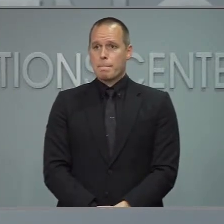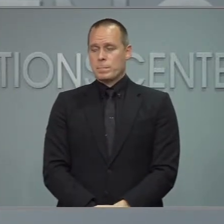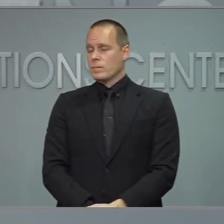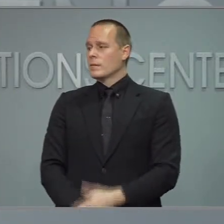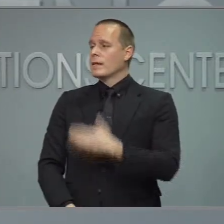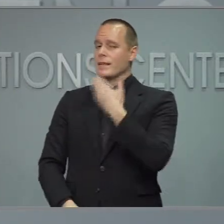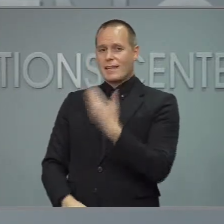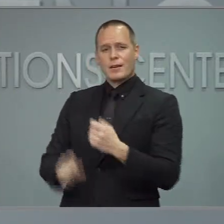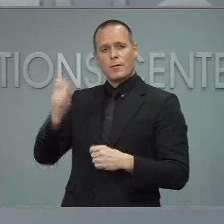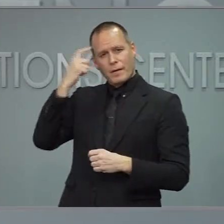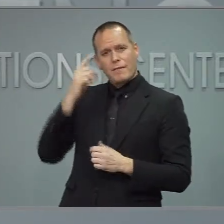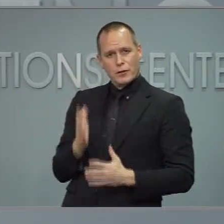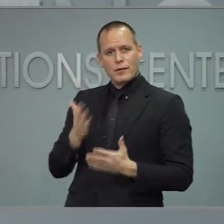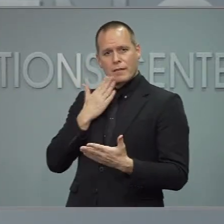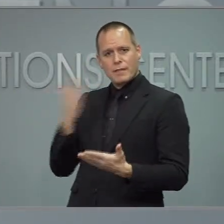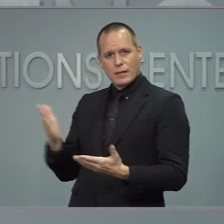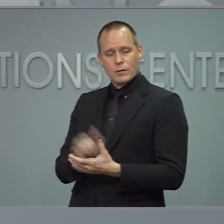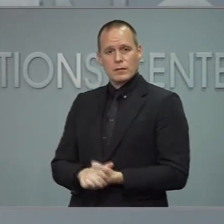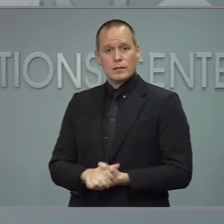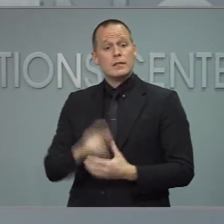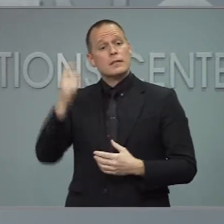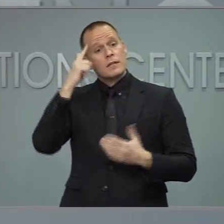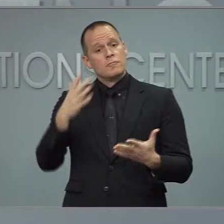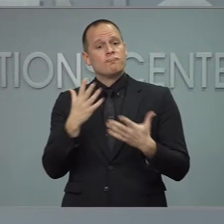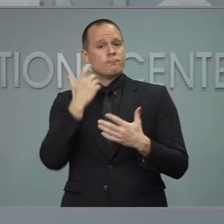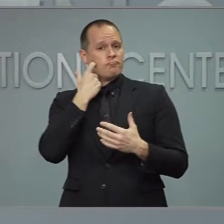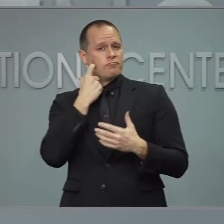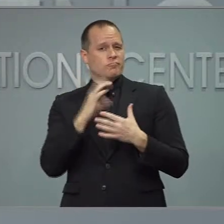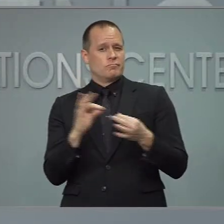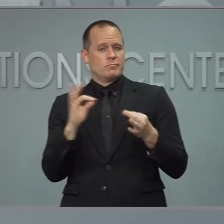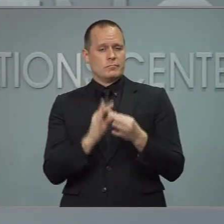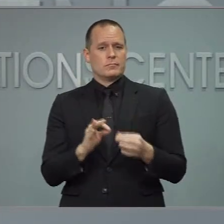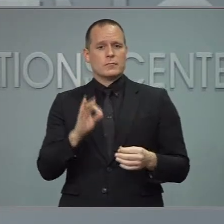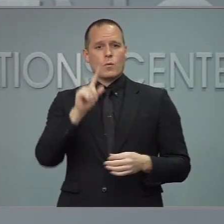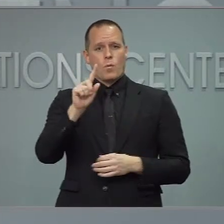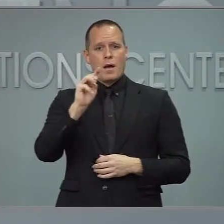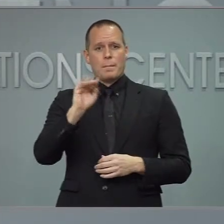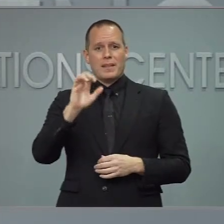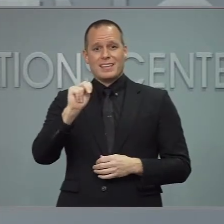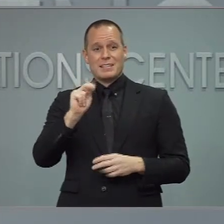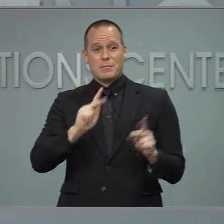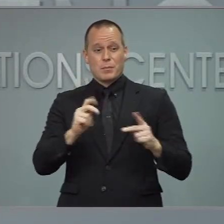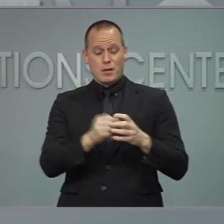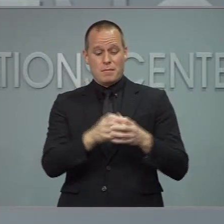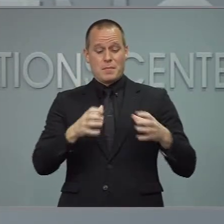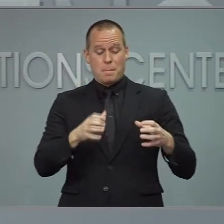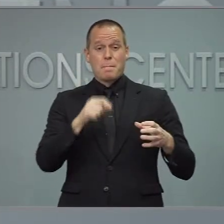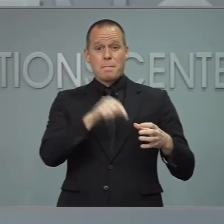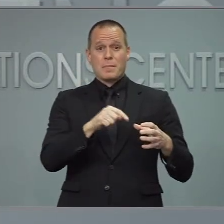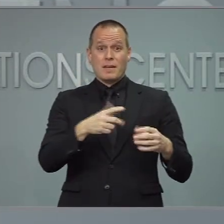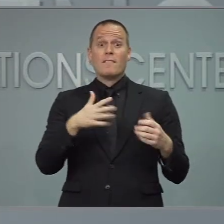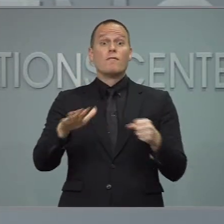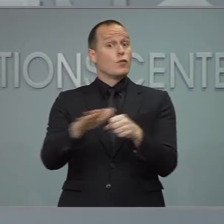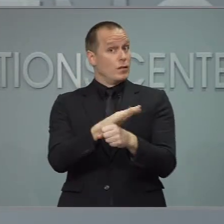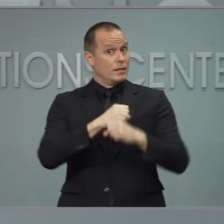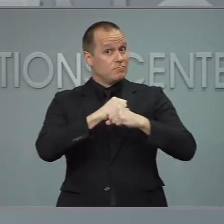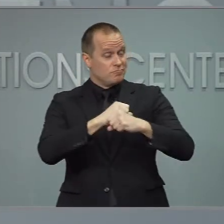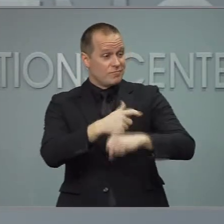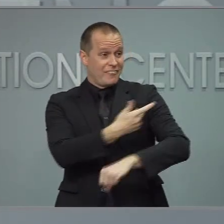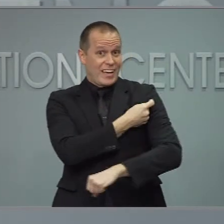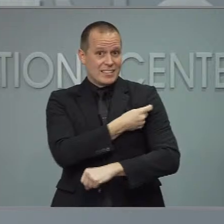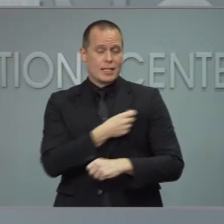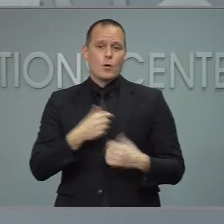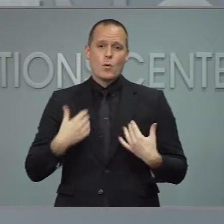Thank you, Governor. As the governor said, getting to 1 million people fully vaccinated is quite a milestone.